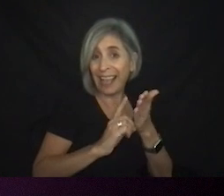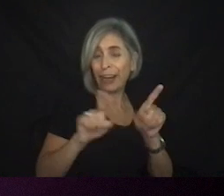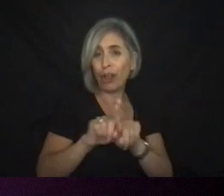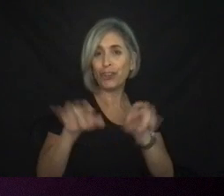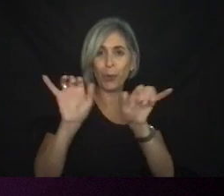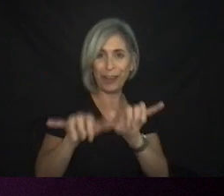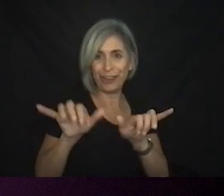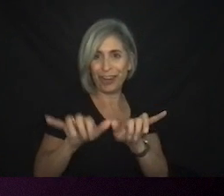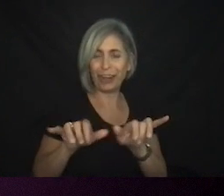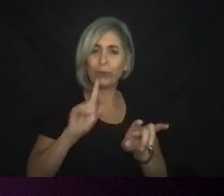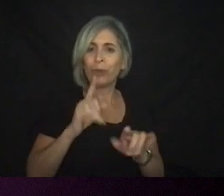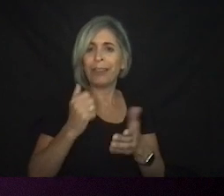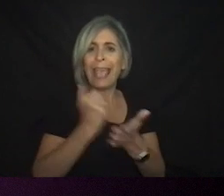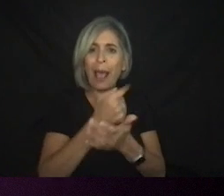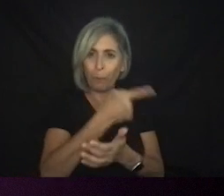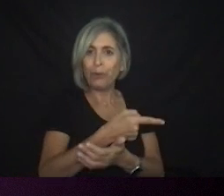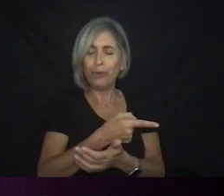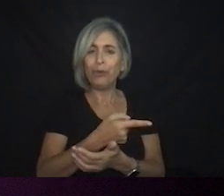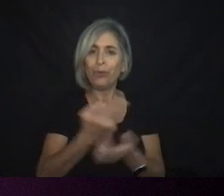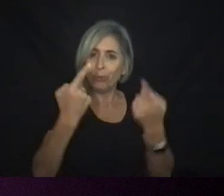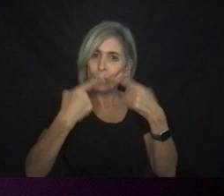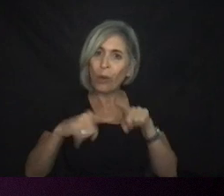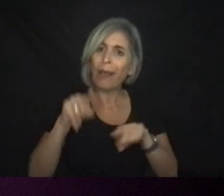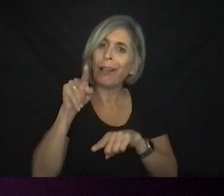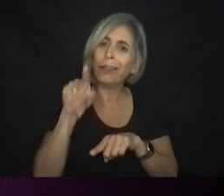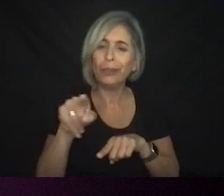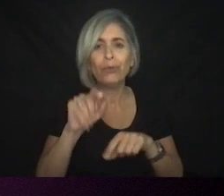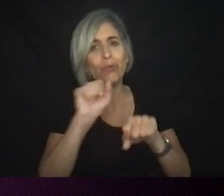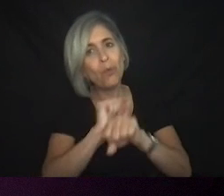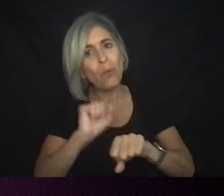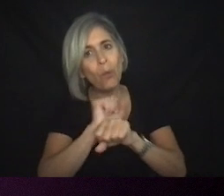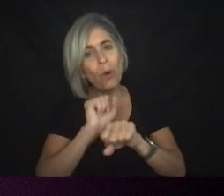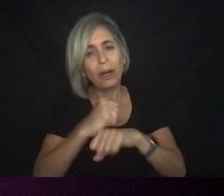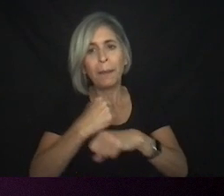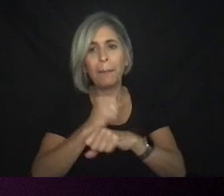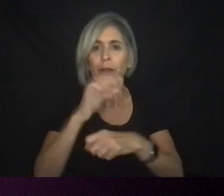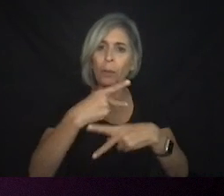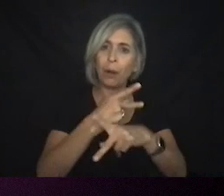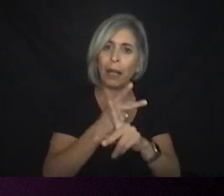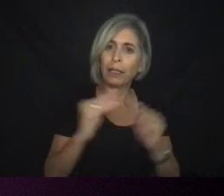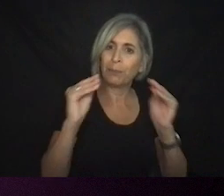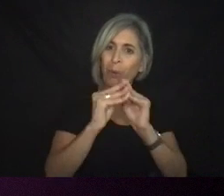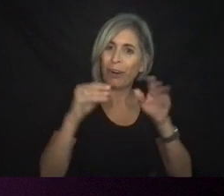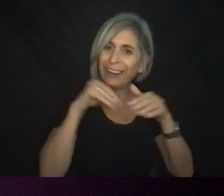engineering, to really help you as you work on making your products more